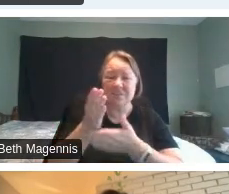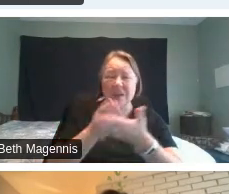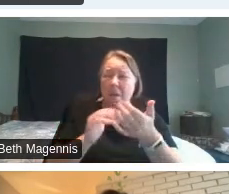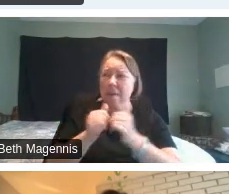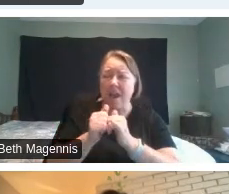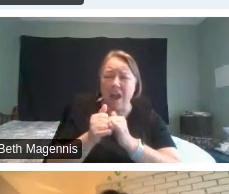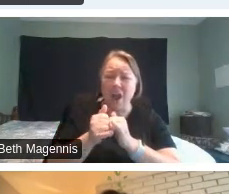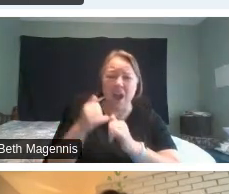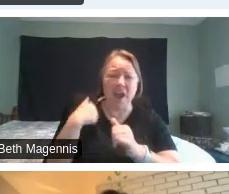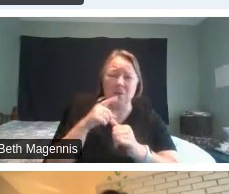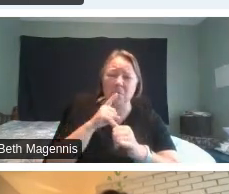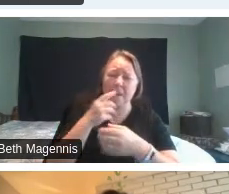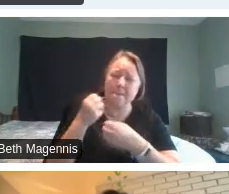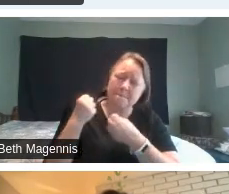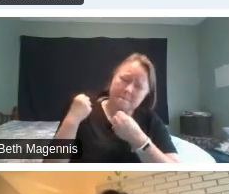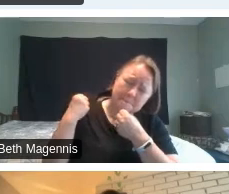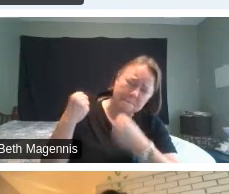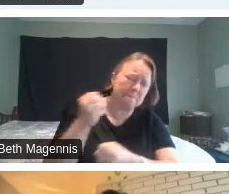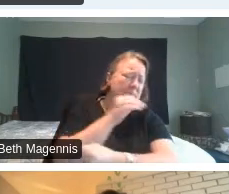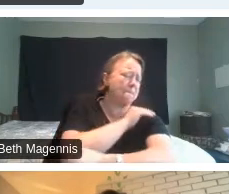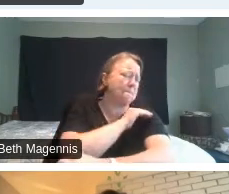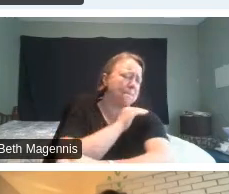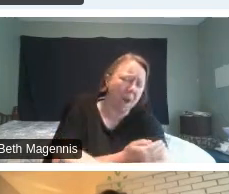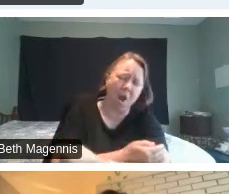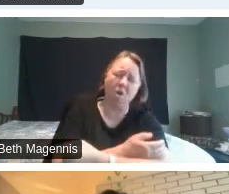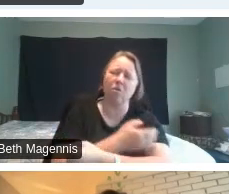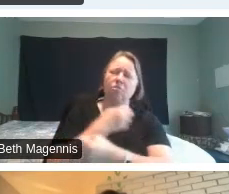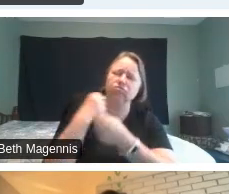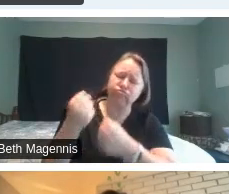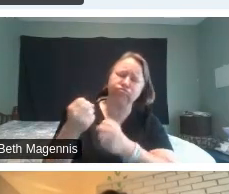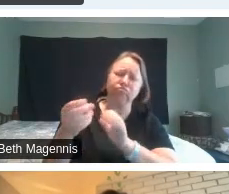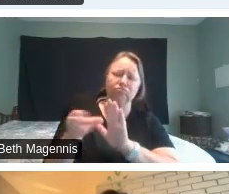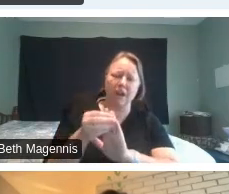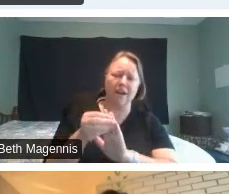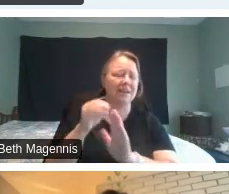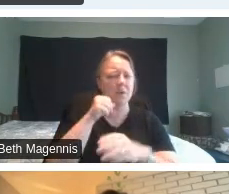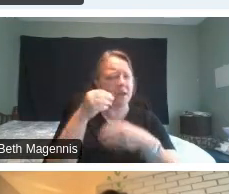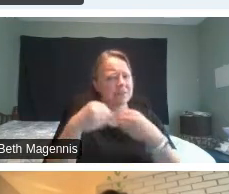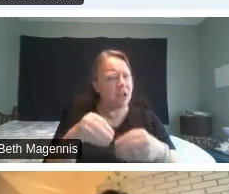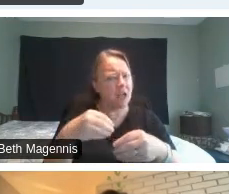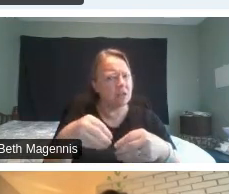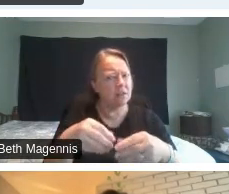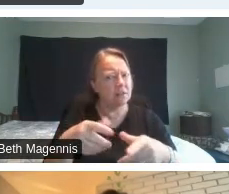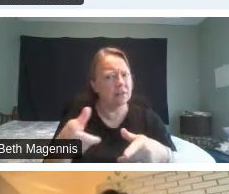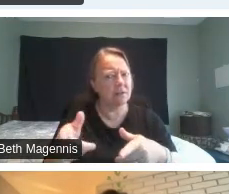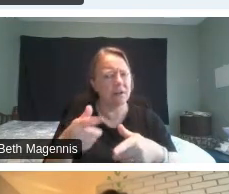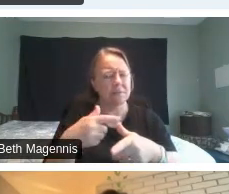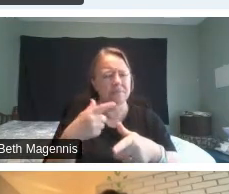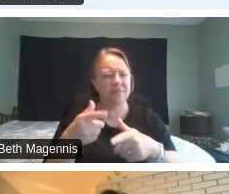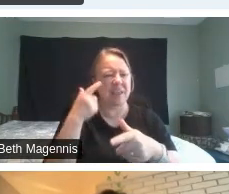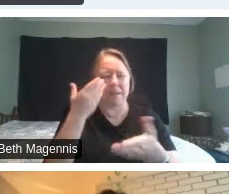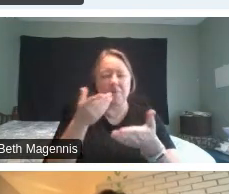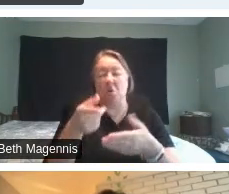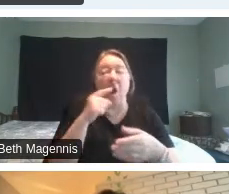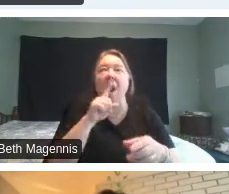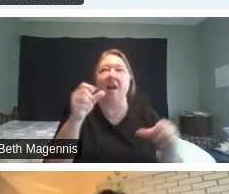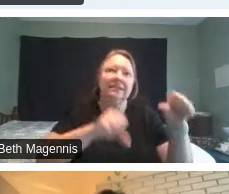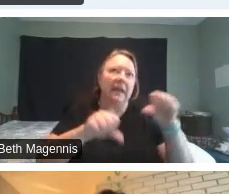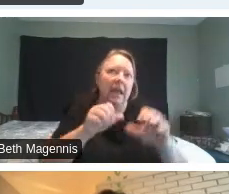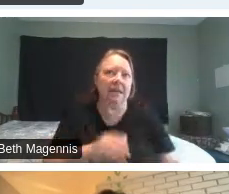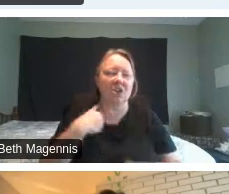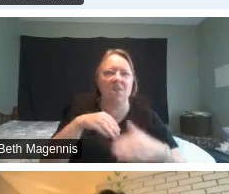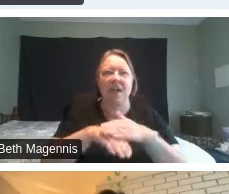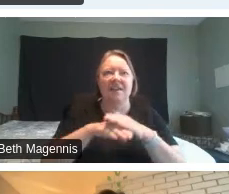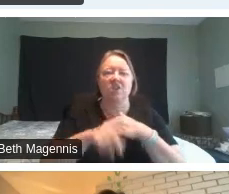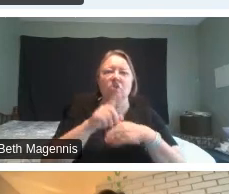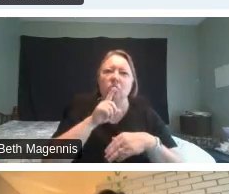gotten a really powerful magnet, one one that they would not sell in stores, you're a scientist and you have access to really